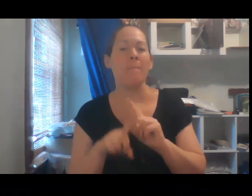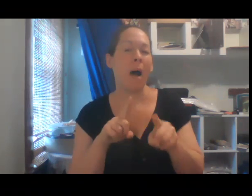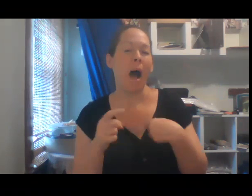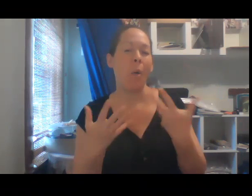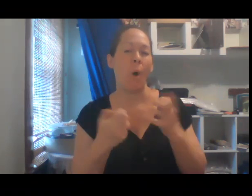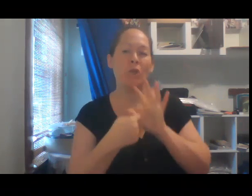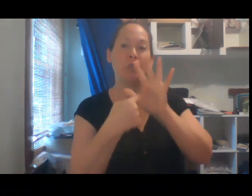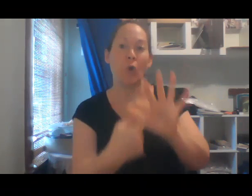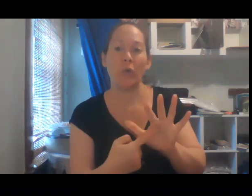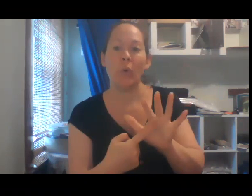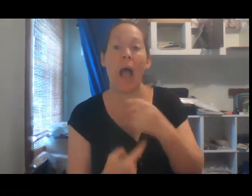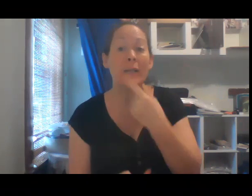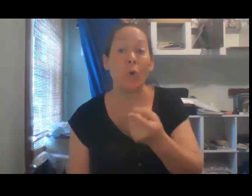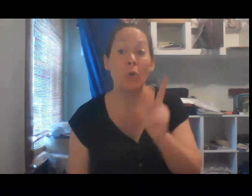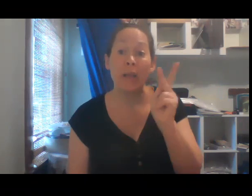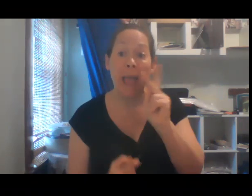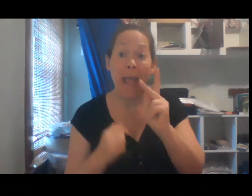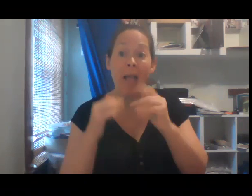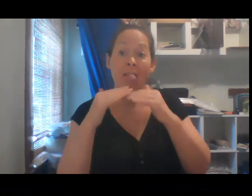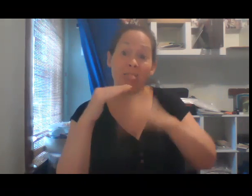k has to be less than 0.